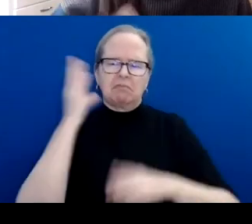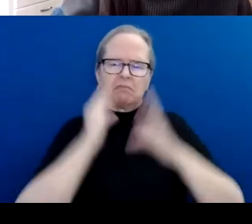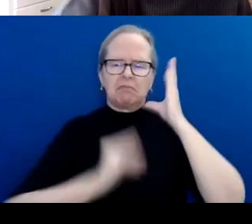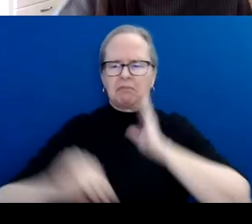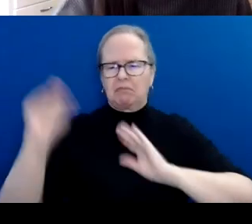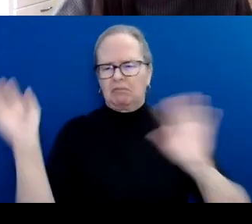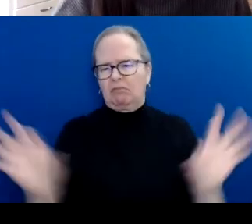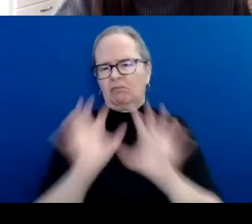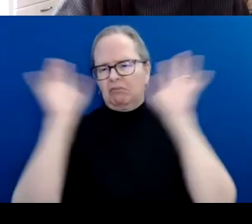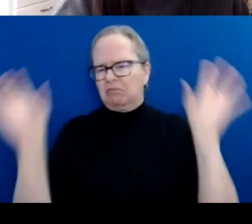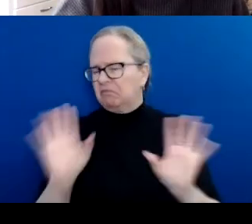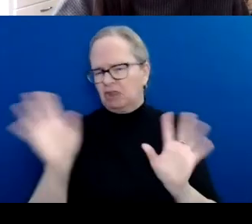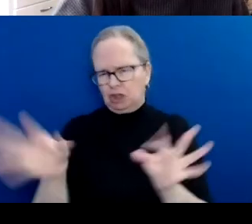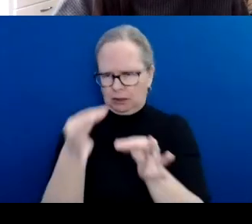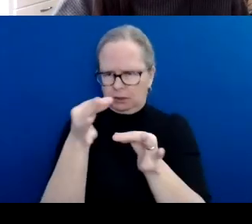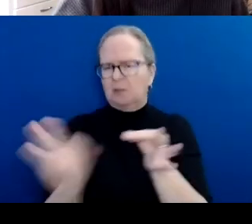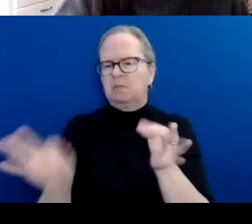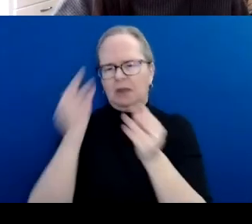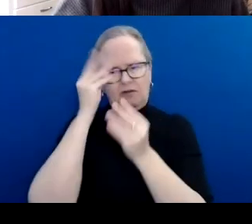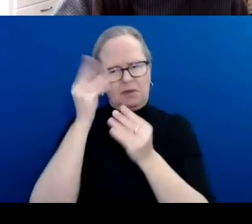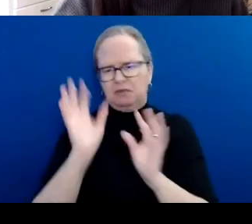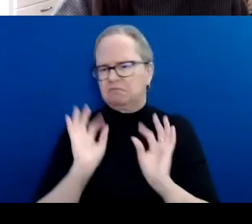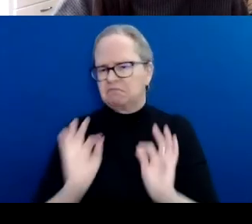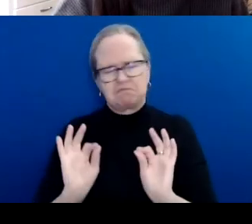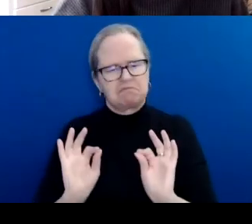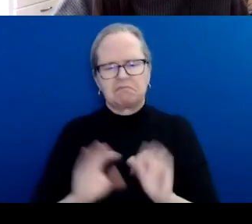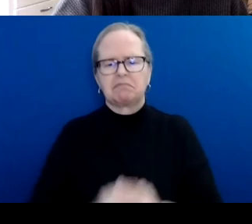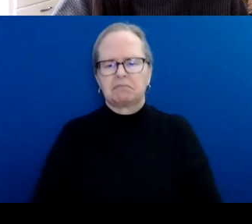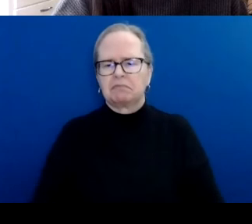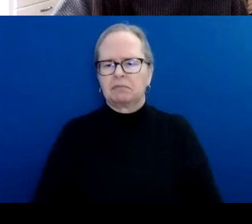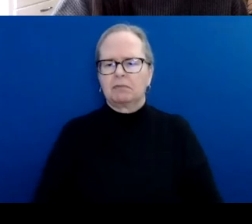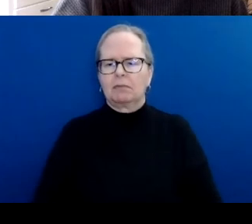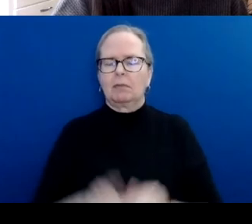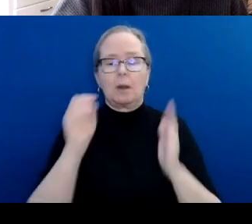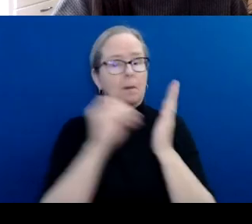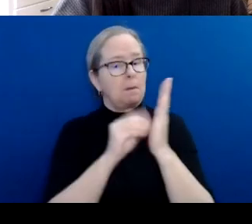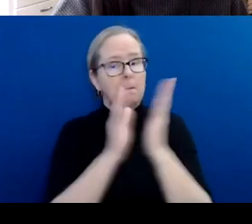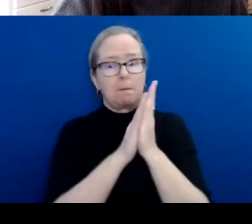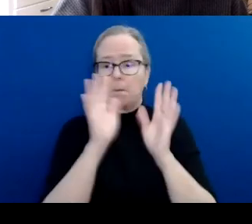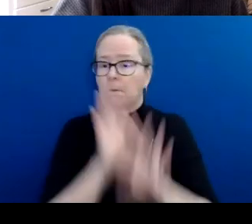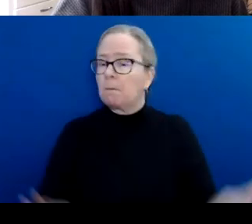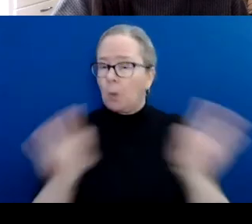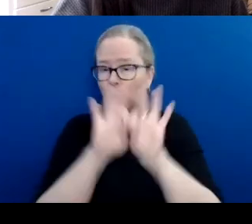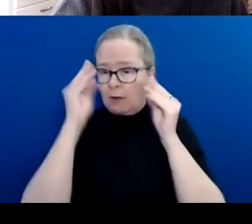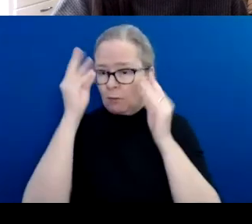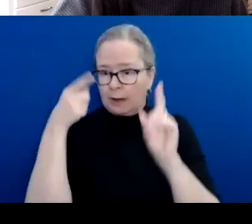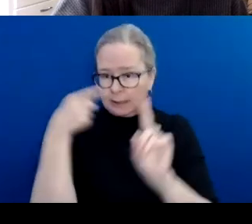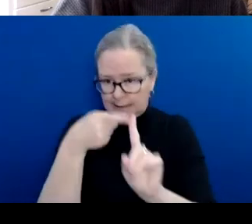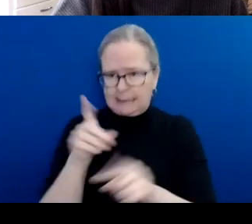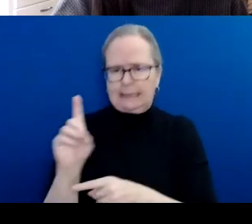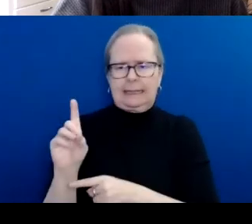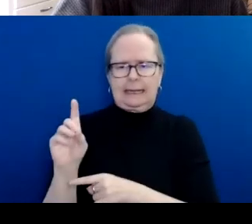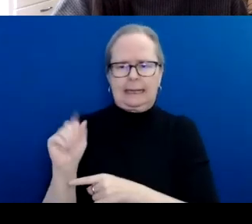Be sure to include important information such as dates, locations, and a very brief